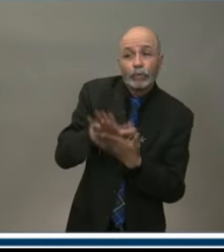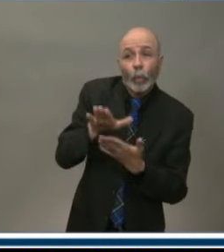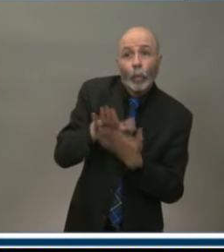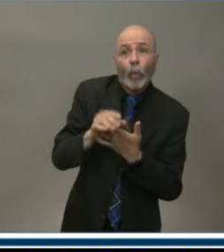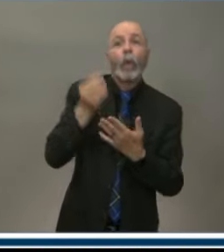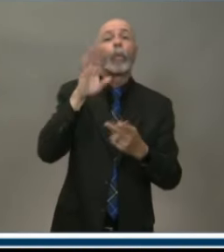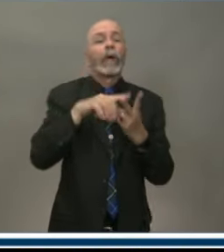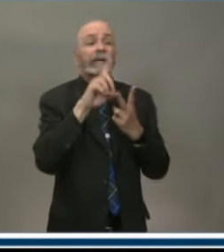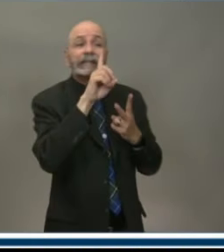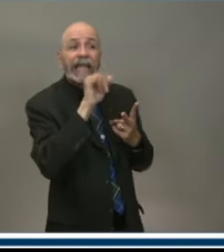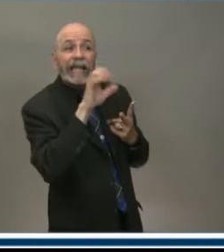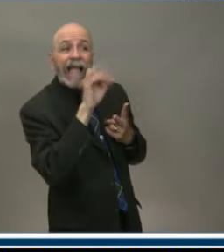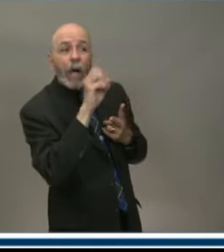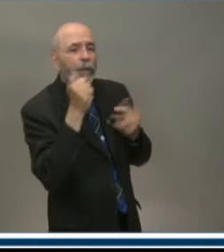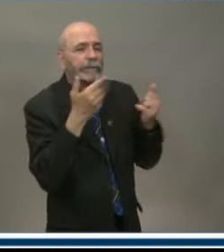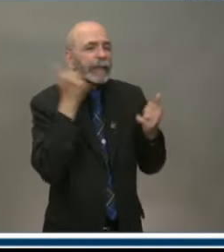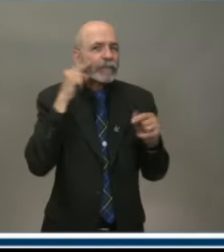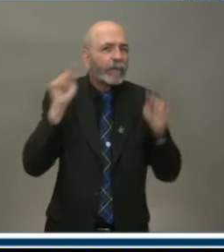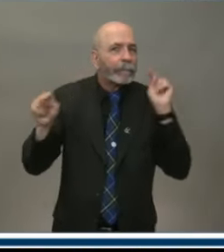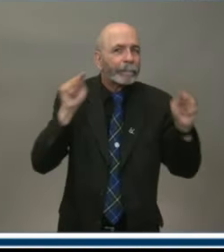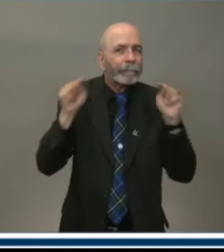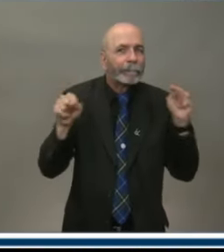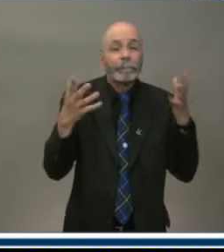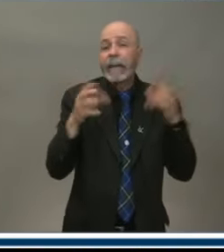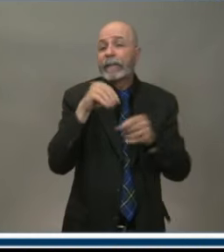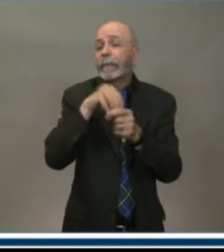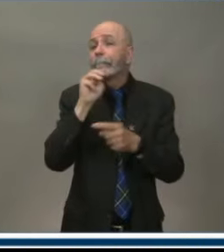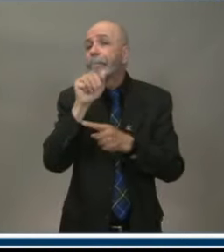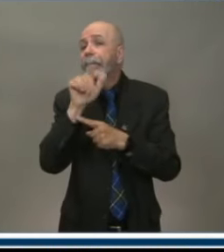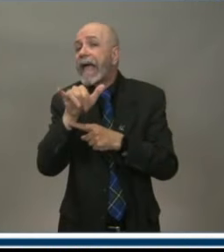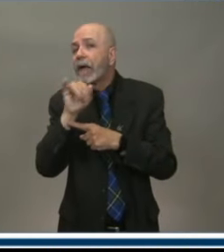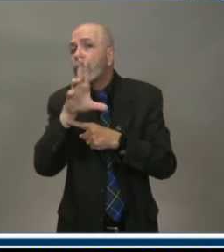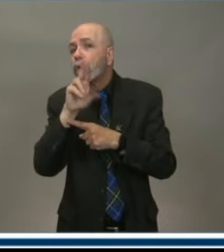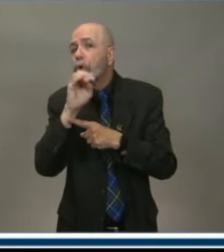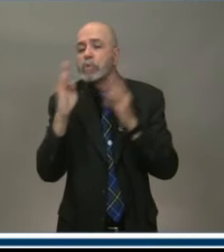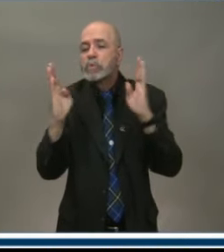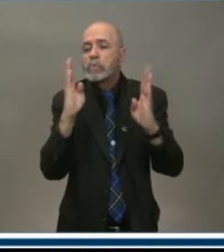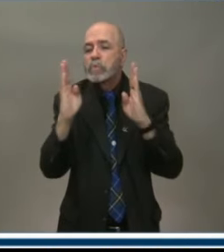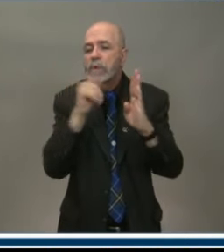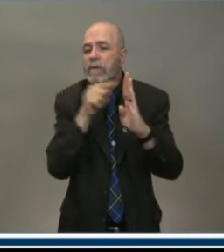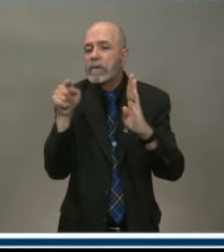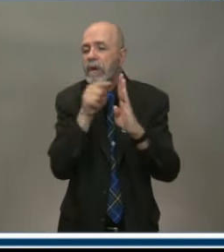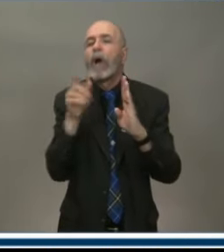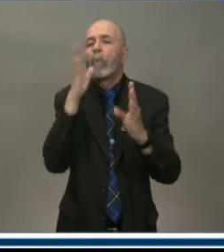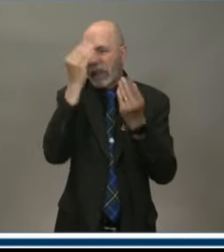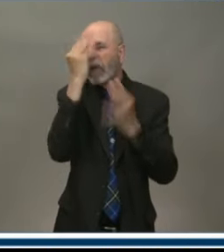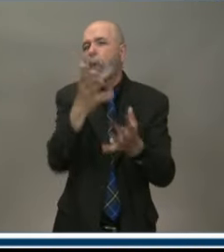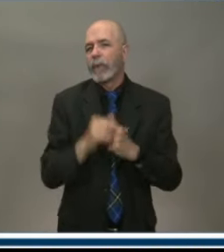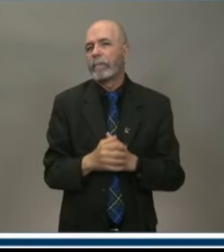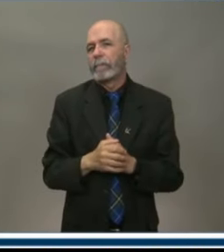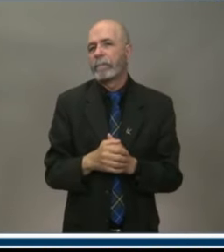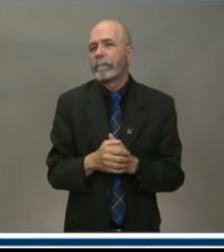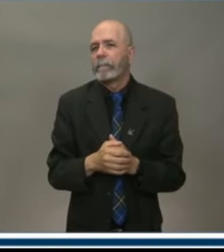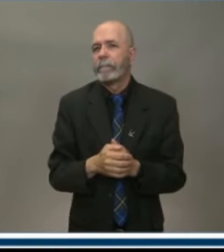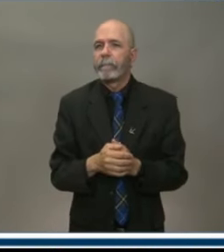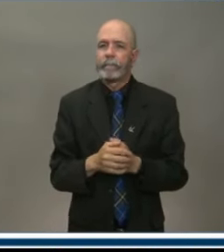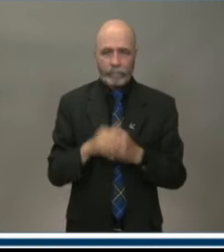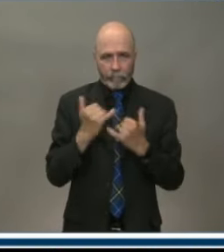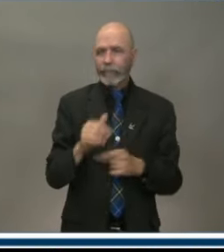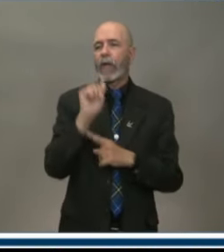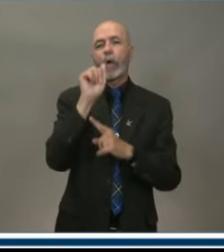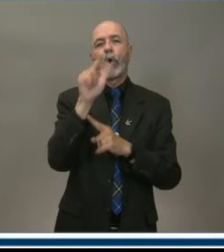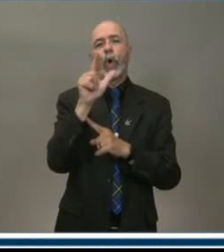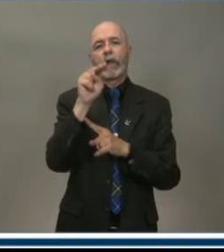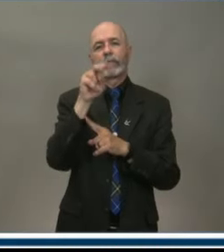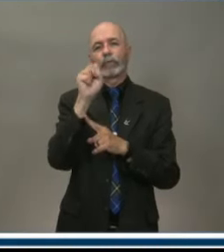June. Next, we'll go to Lindsay Armstrong from all Nova Scotia. Go ahead, Lindsay. Thank you. For the Premier, in regards to the small